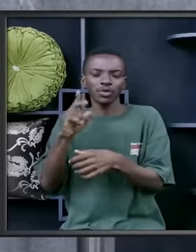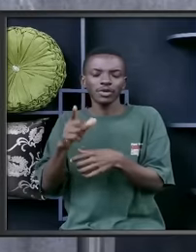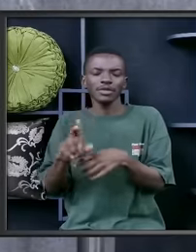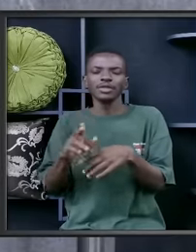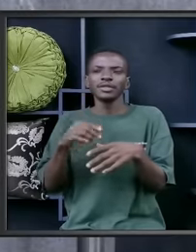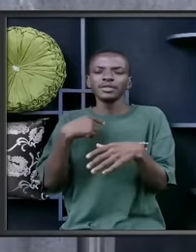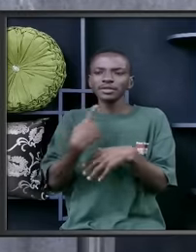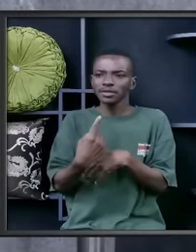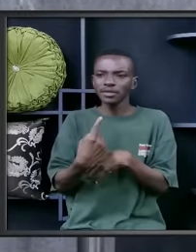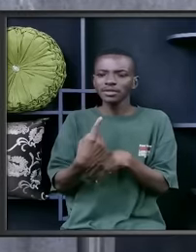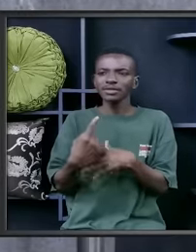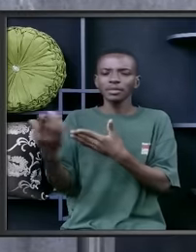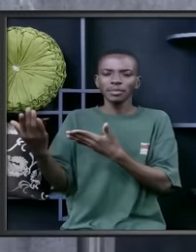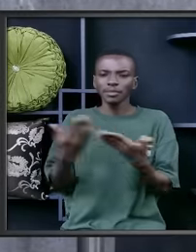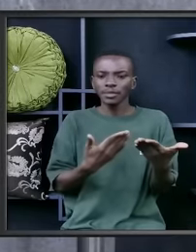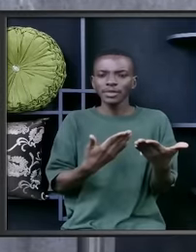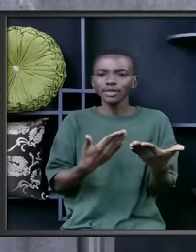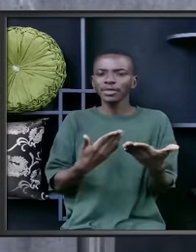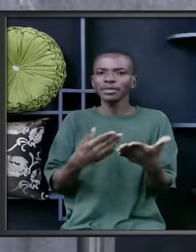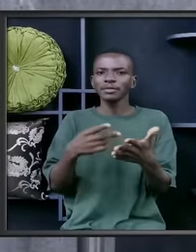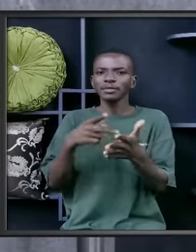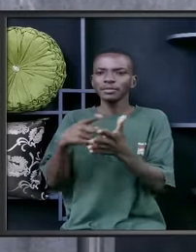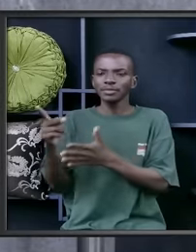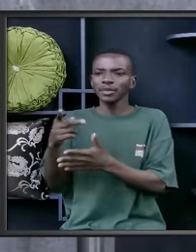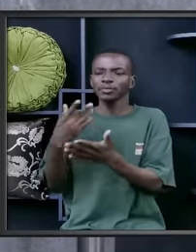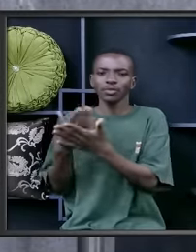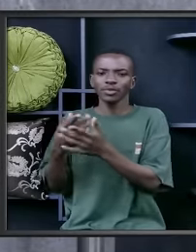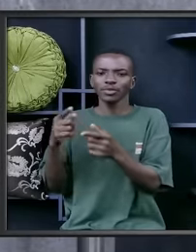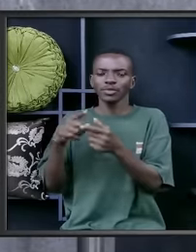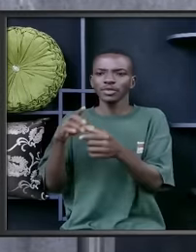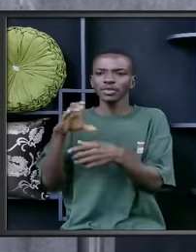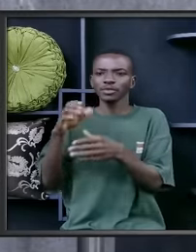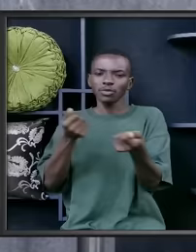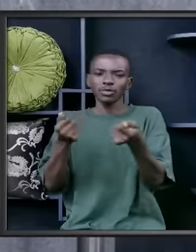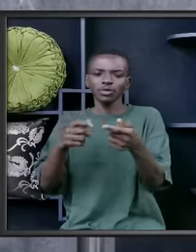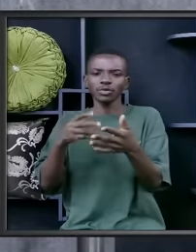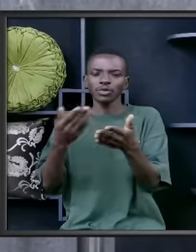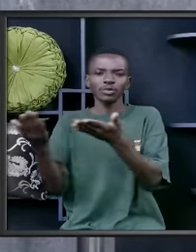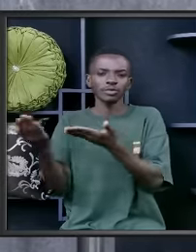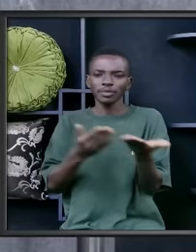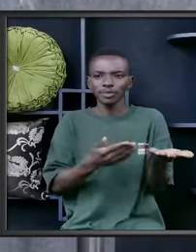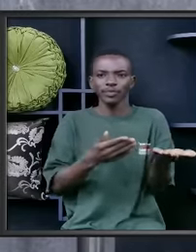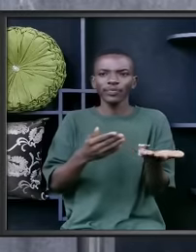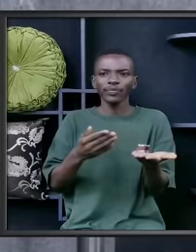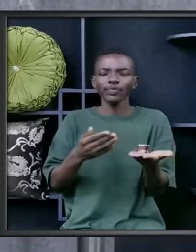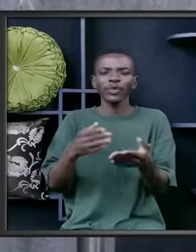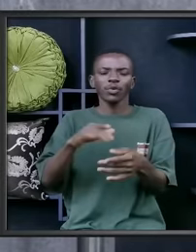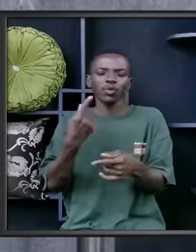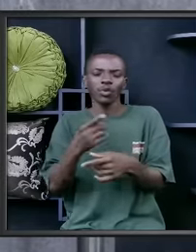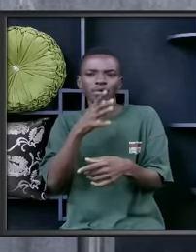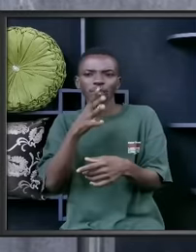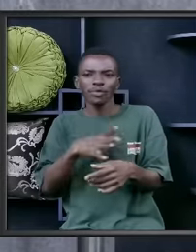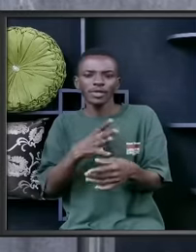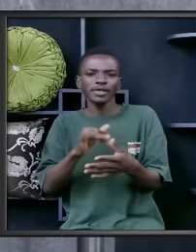okay. He can't bring, he can't pay Sienna, make he can't carry us. The Sienna can't carry us. One woman, where in